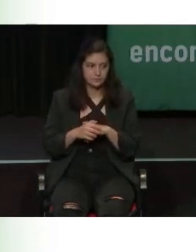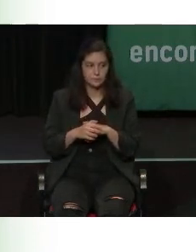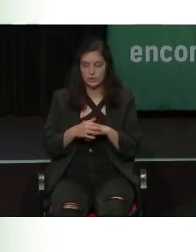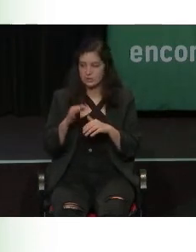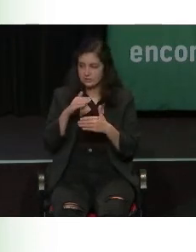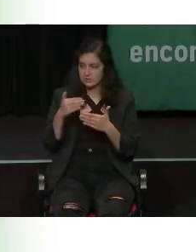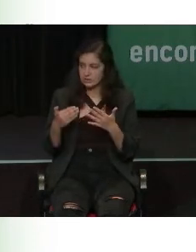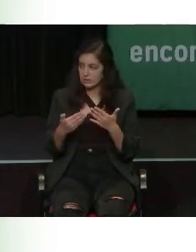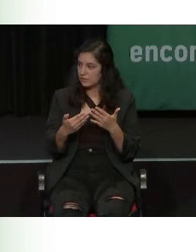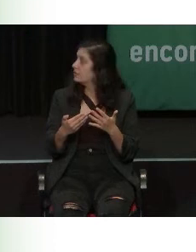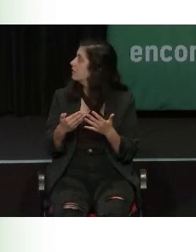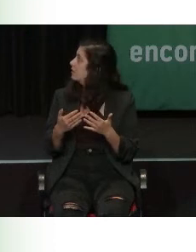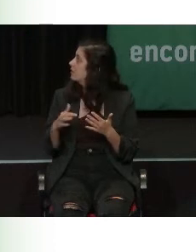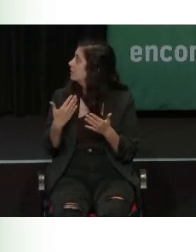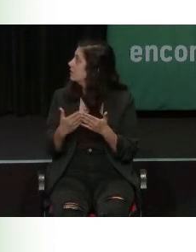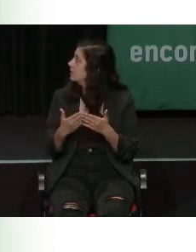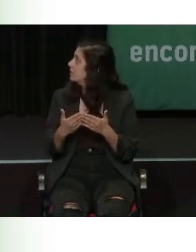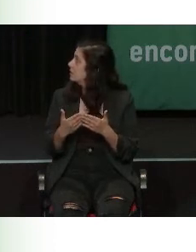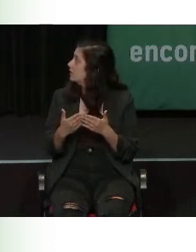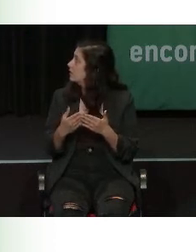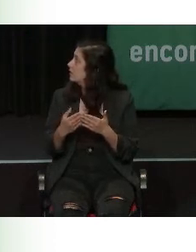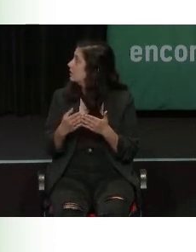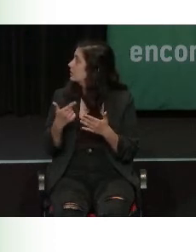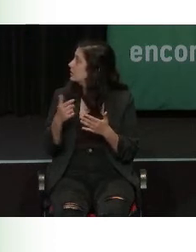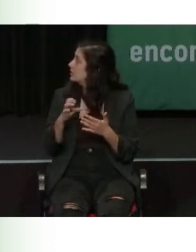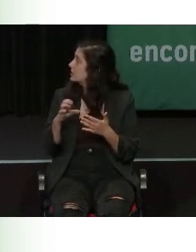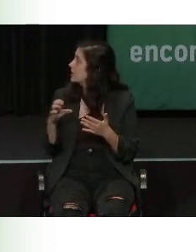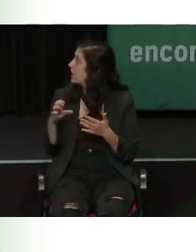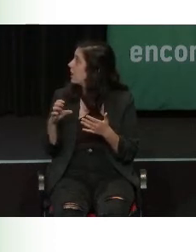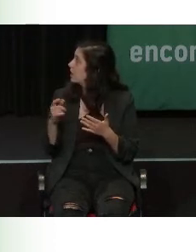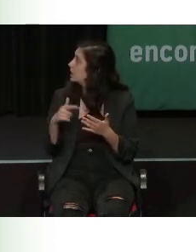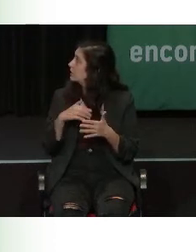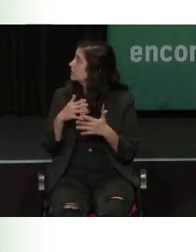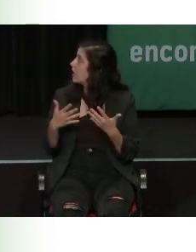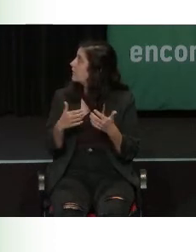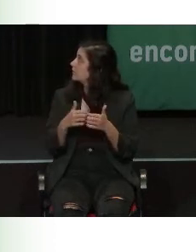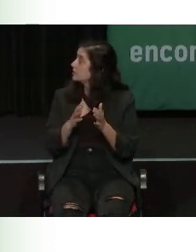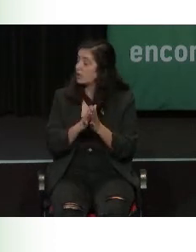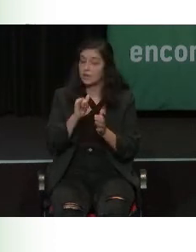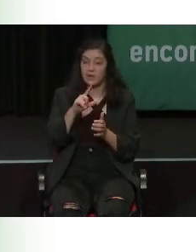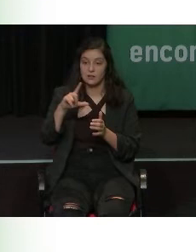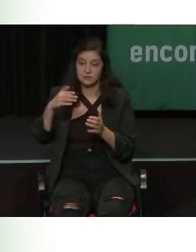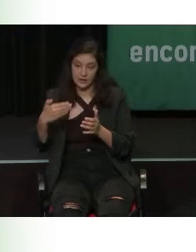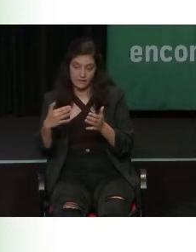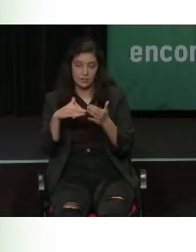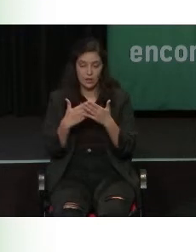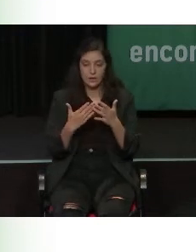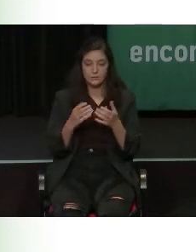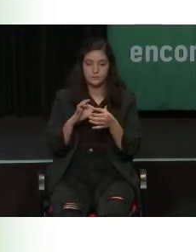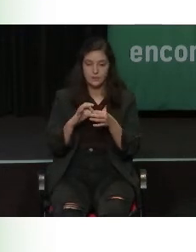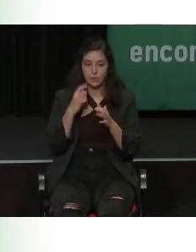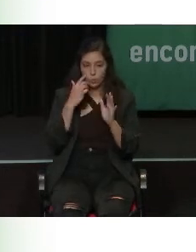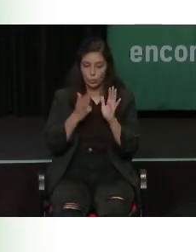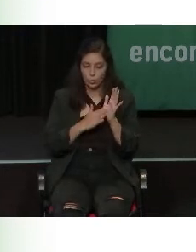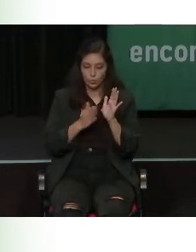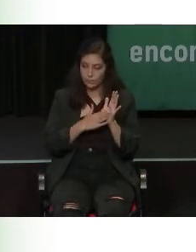IL-7, it's absolutely essential for normal lymphoid development. So IL-7 binds to the IL-7 receptor, which is expressed